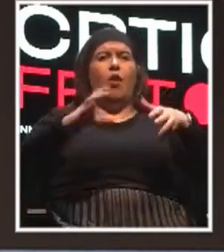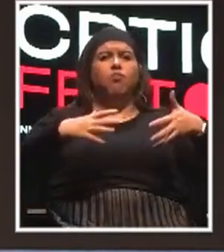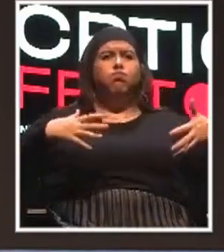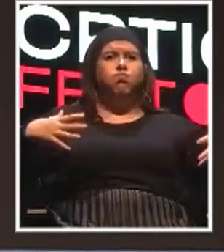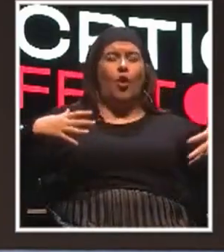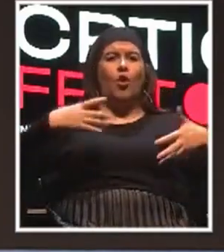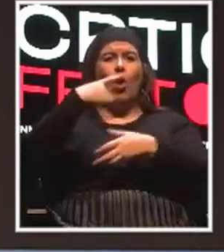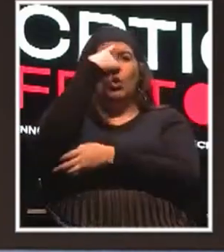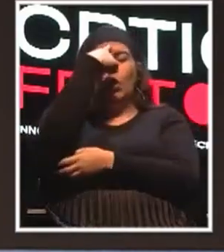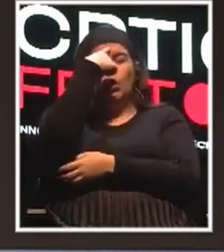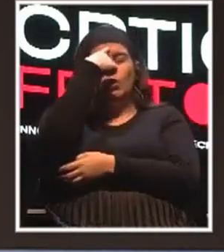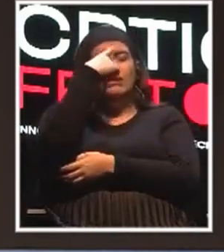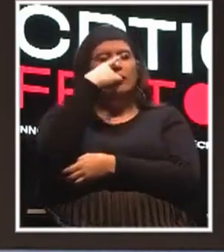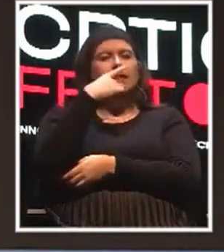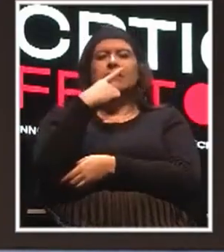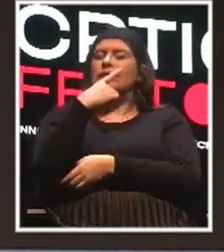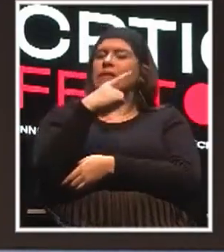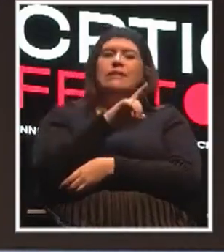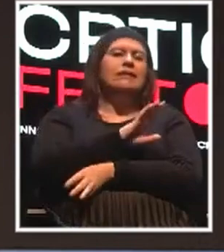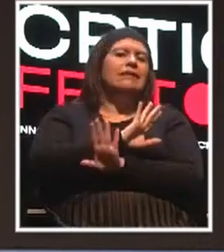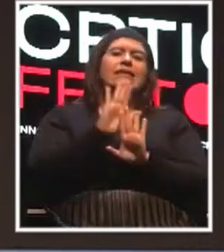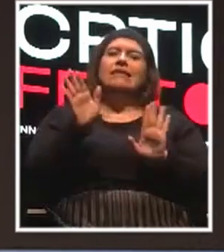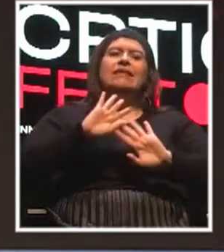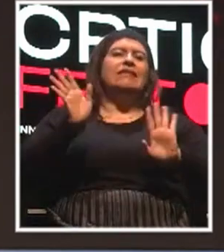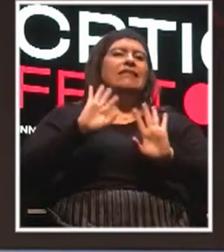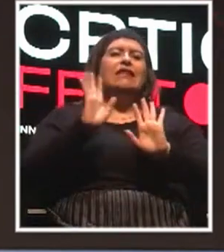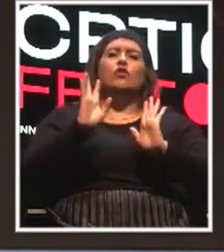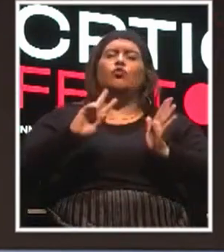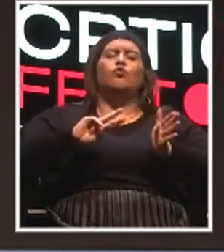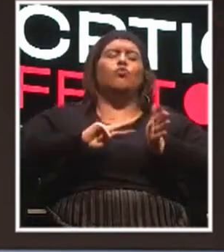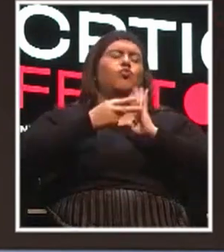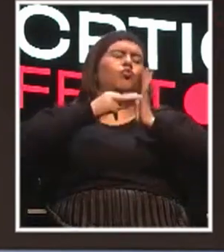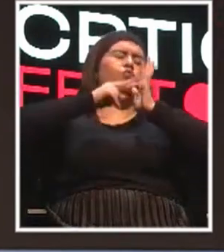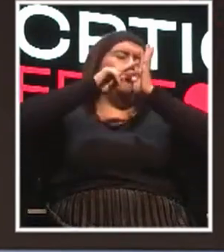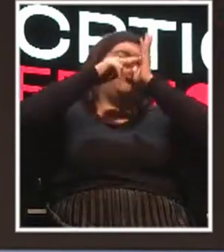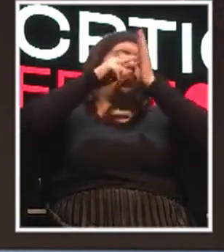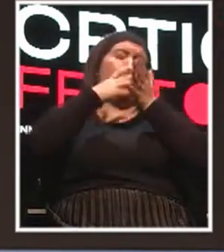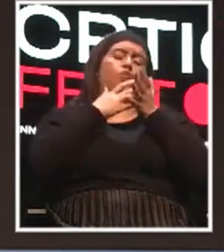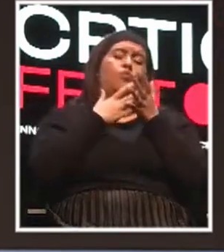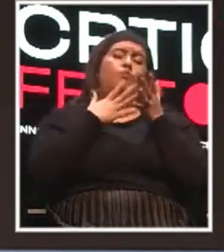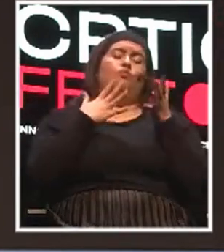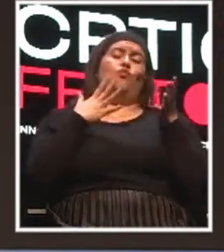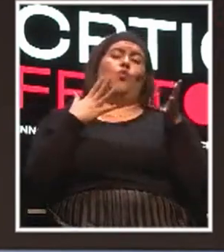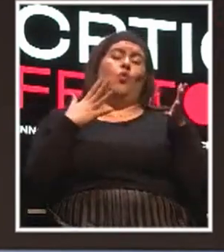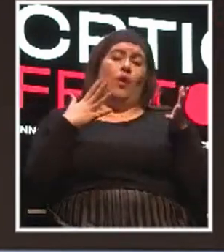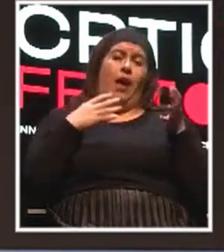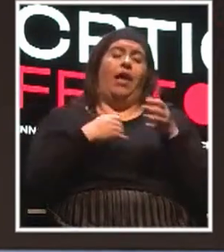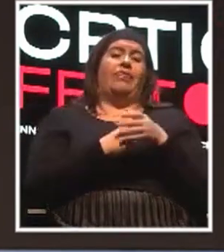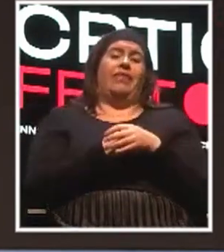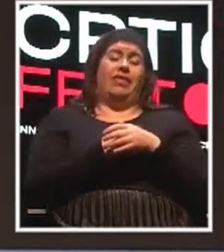all hell will break loose if we had anything to do with that. You know what I mean? It's complicated